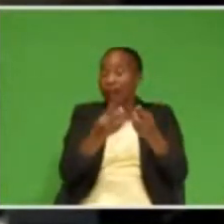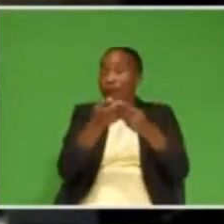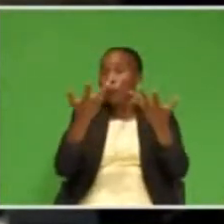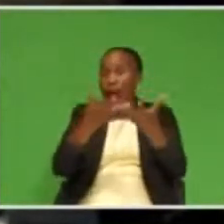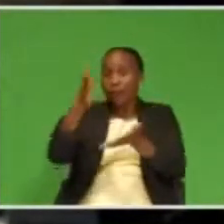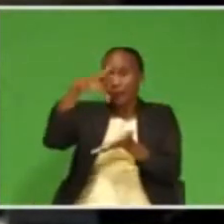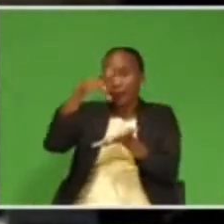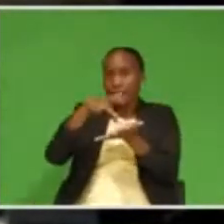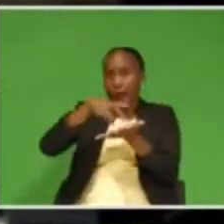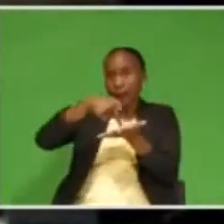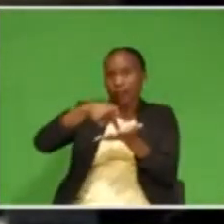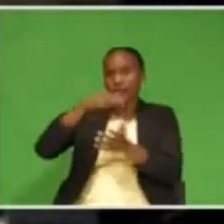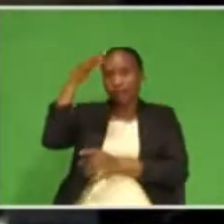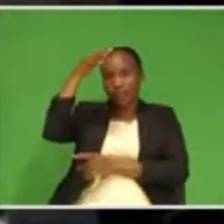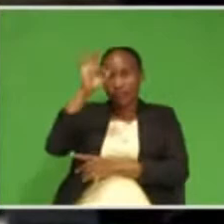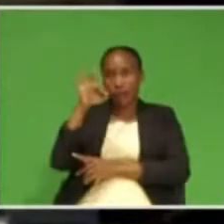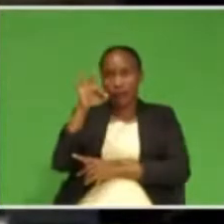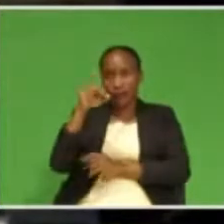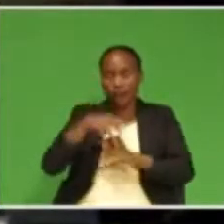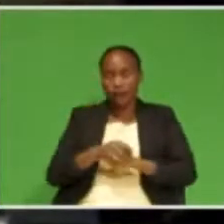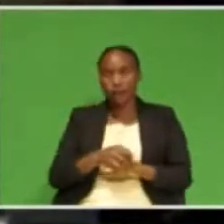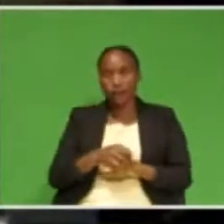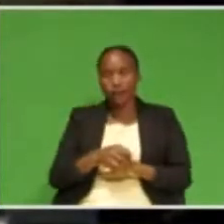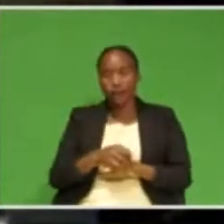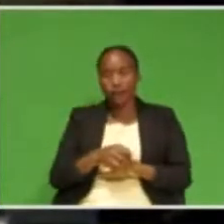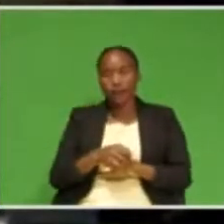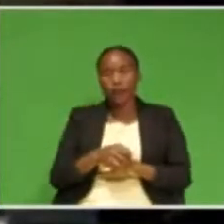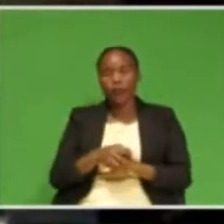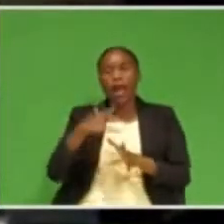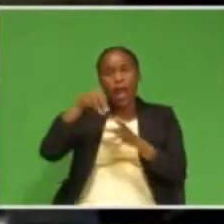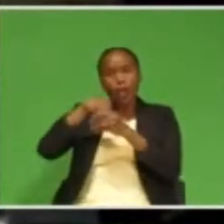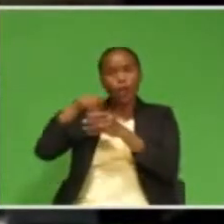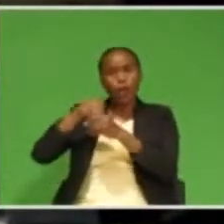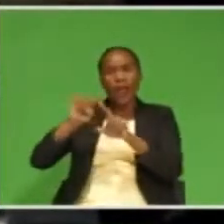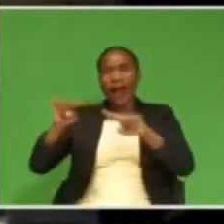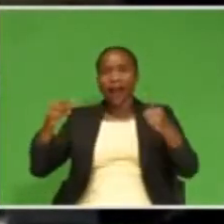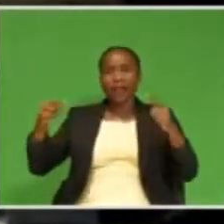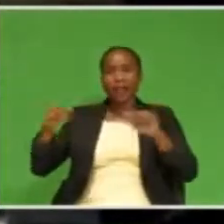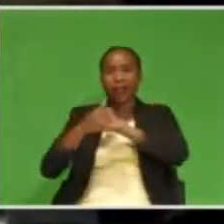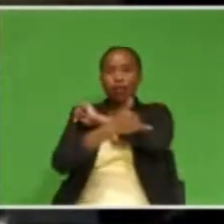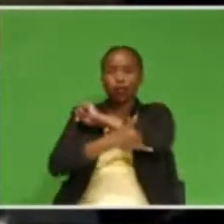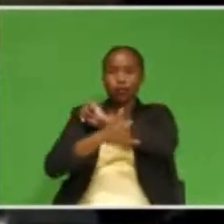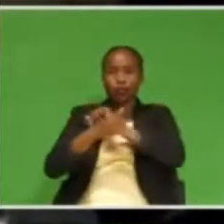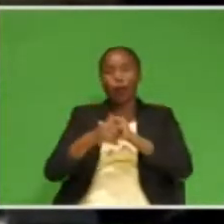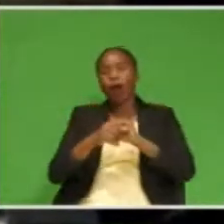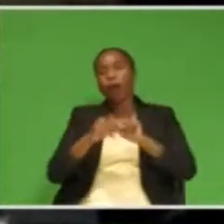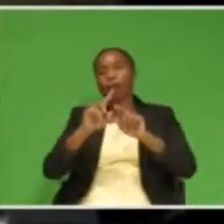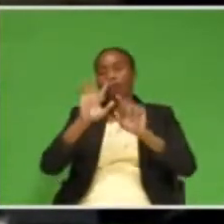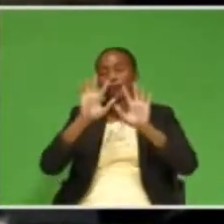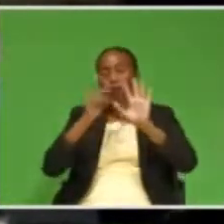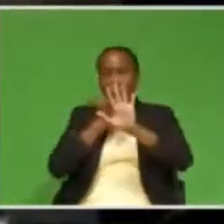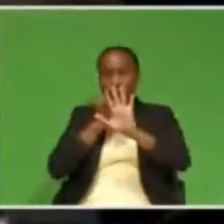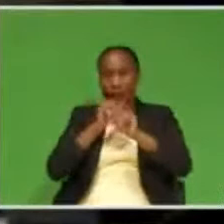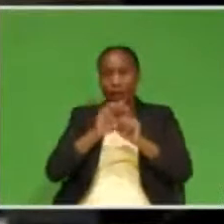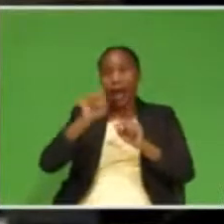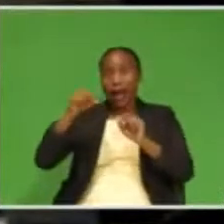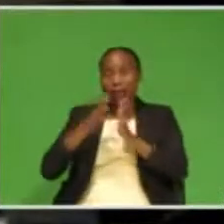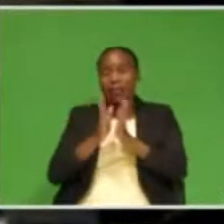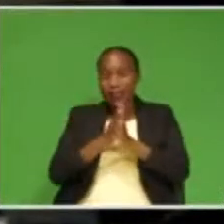government. We will be including other social partners in an effective